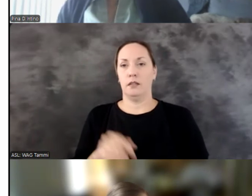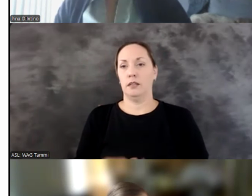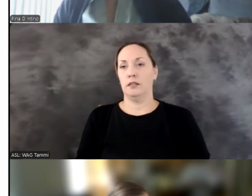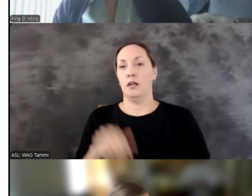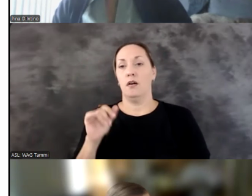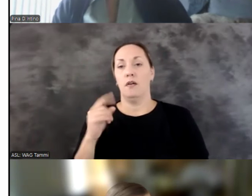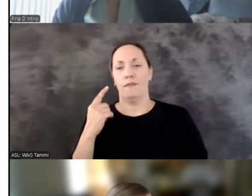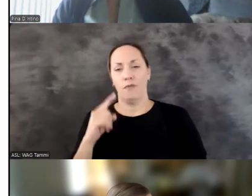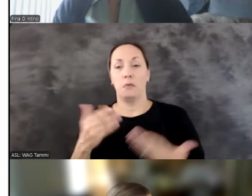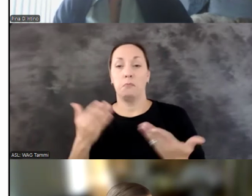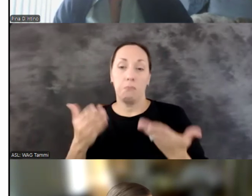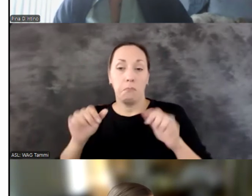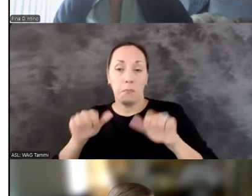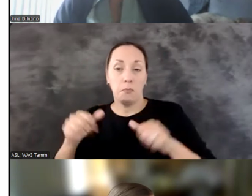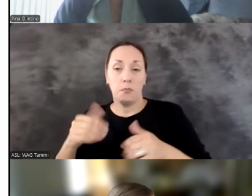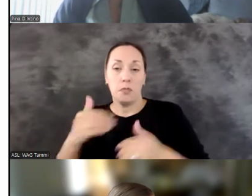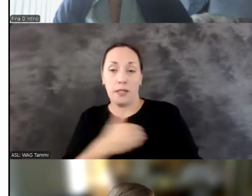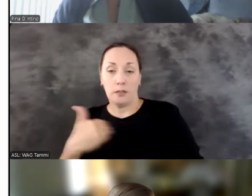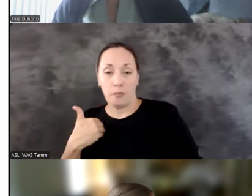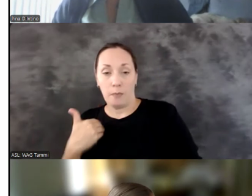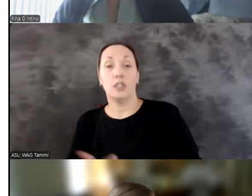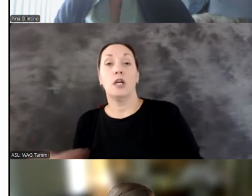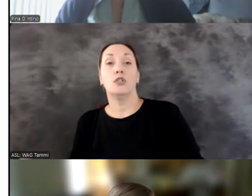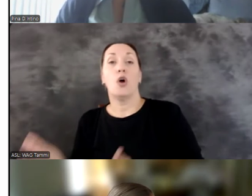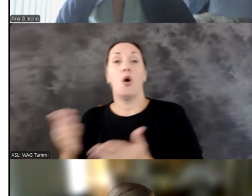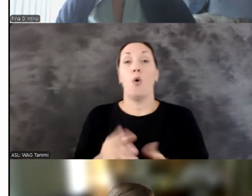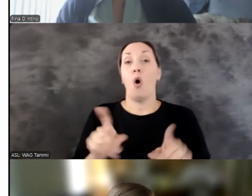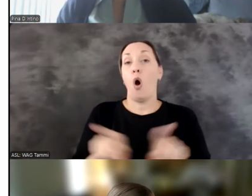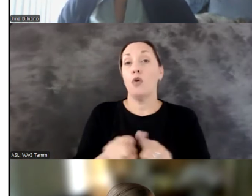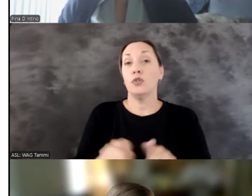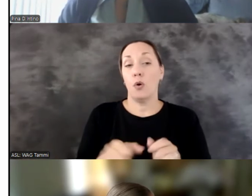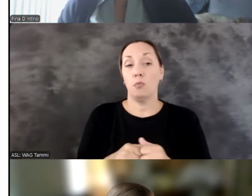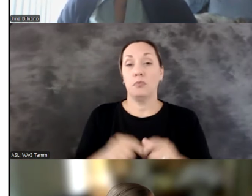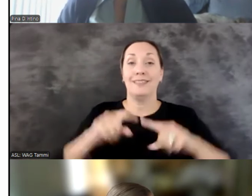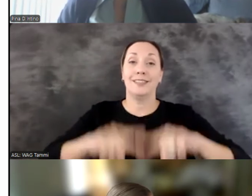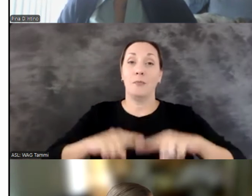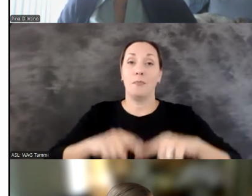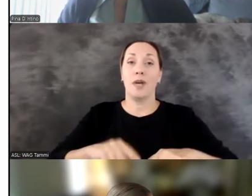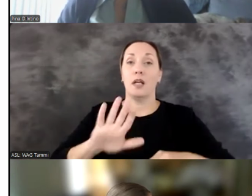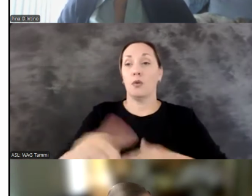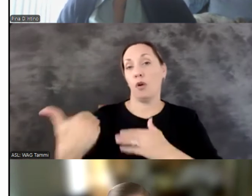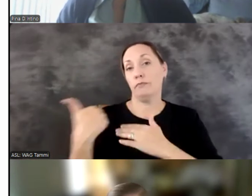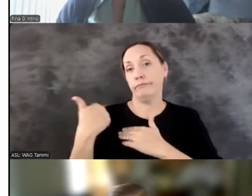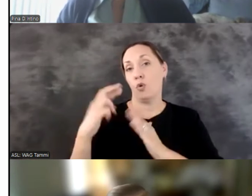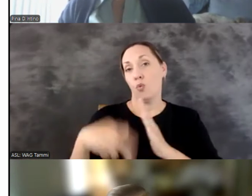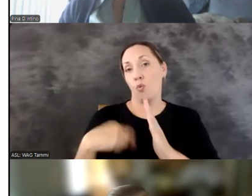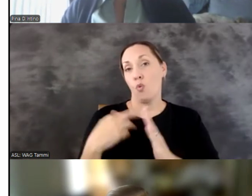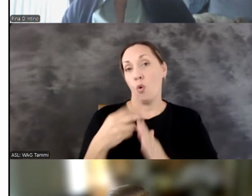questions. In addition, so uh, depending on what role you as the